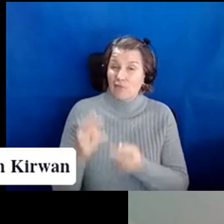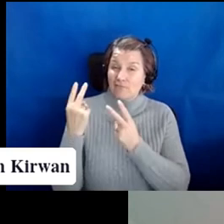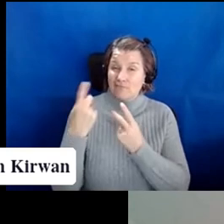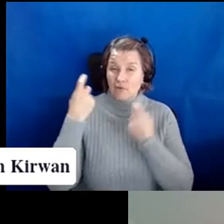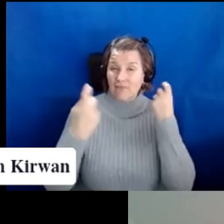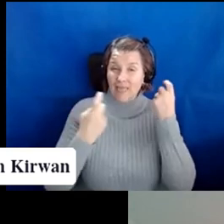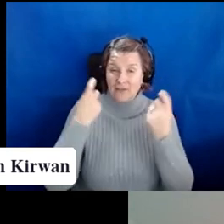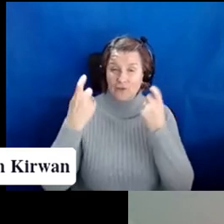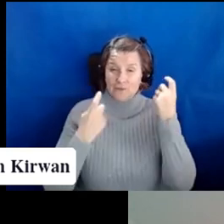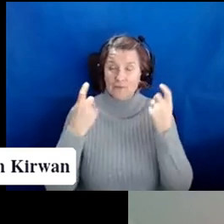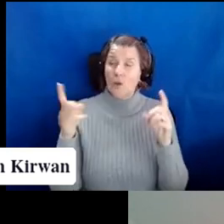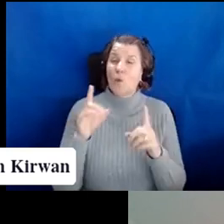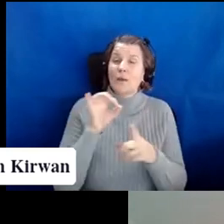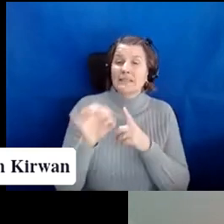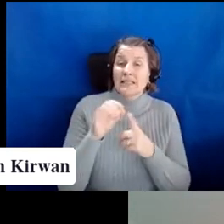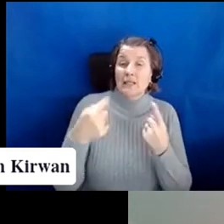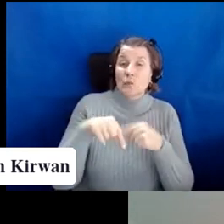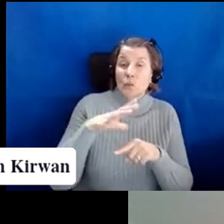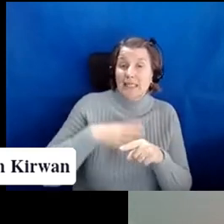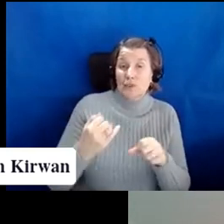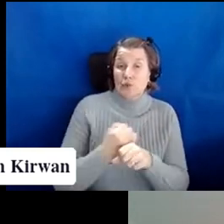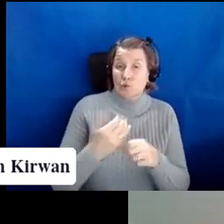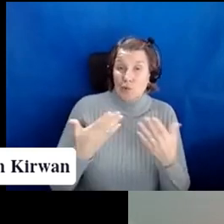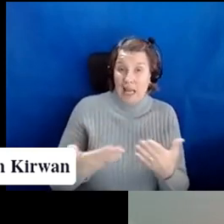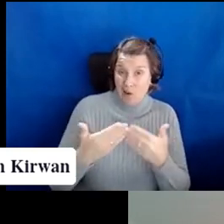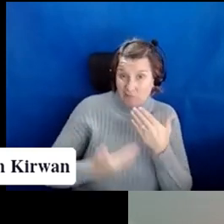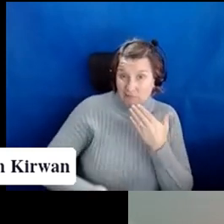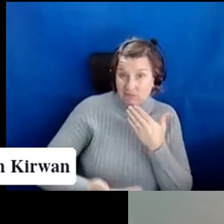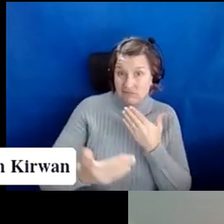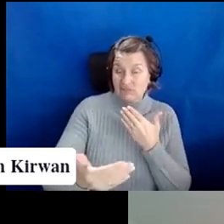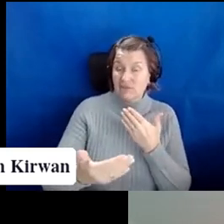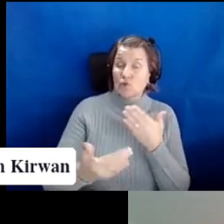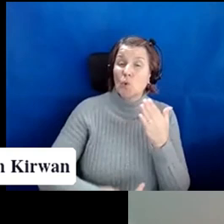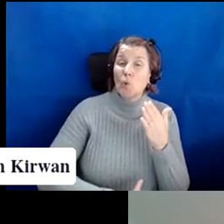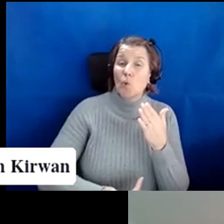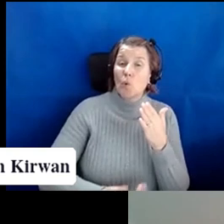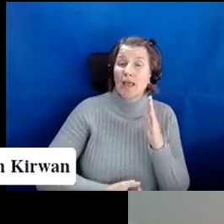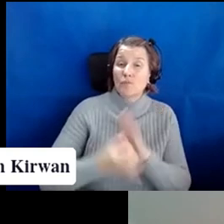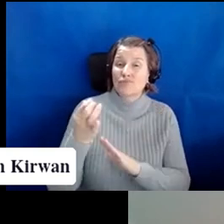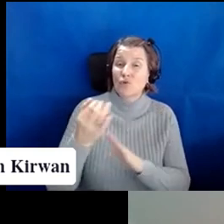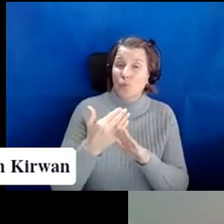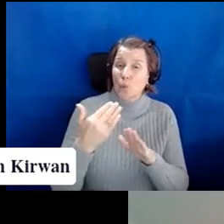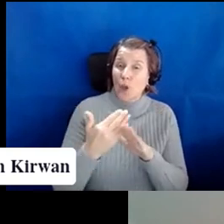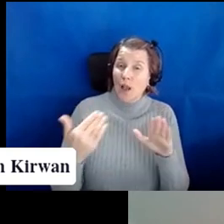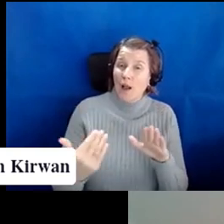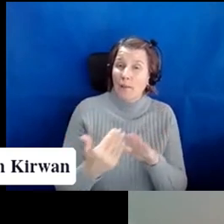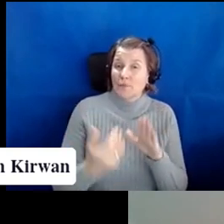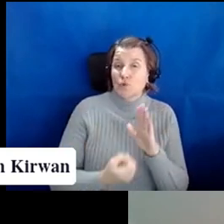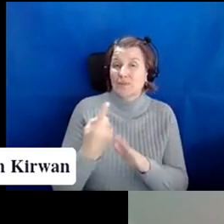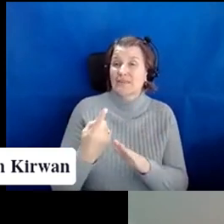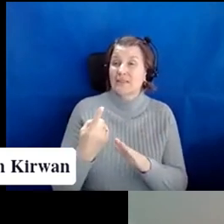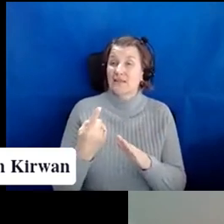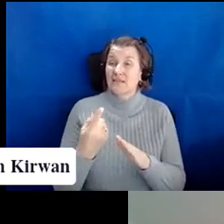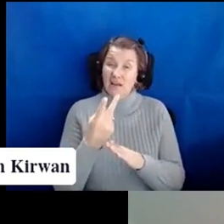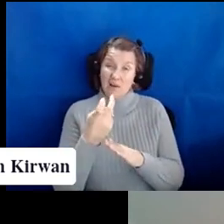on what you think we need to do now as a sector to improve work opportunities. A couple of thoughts.